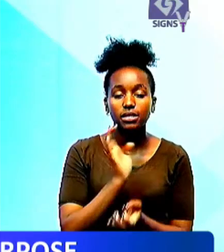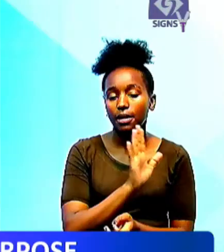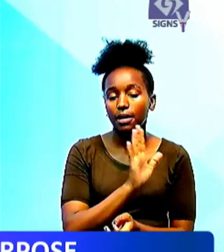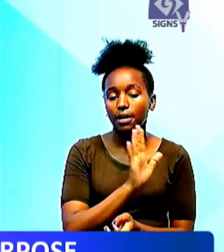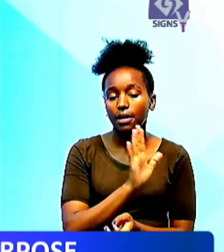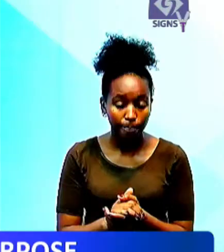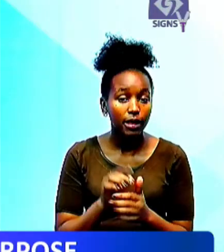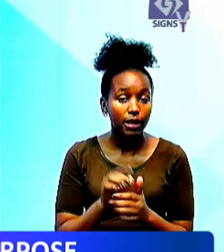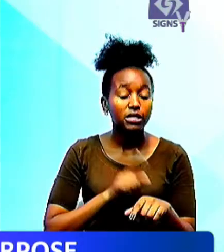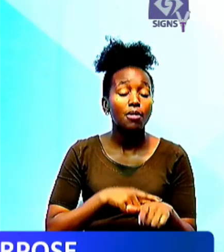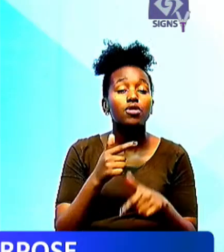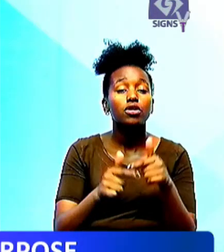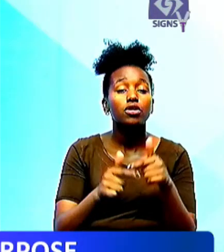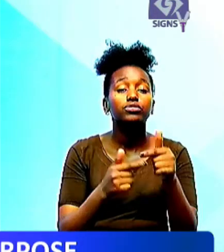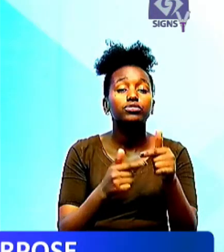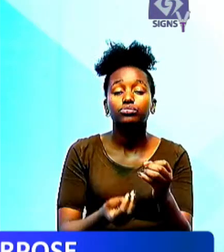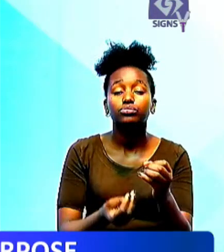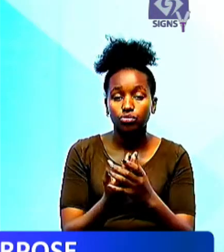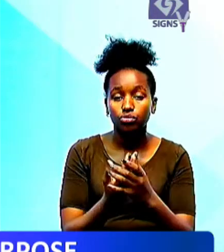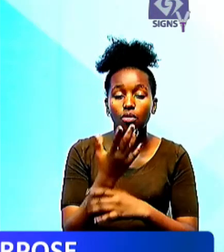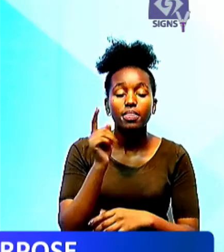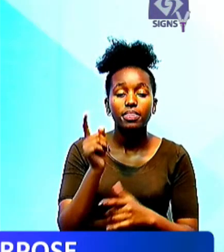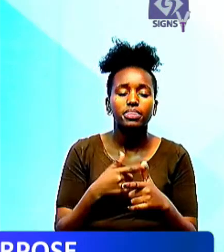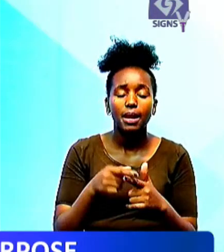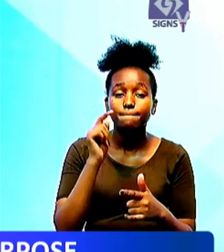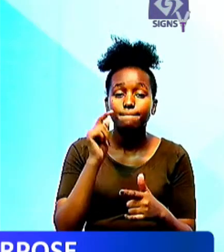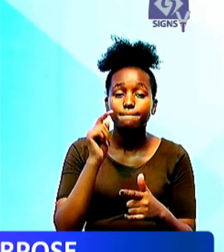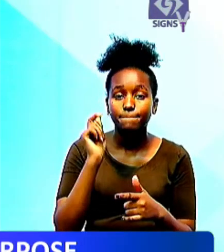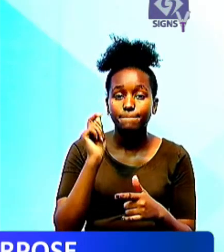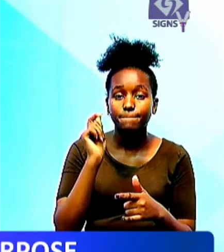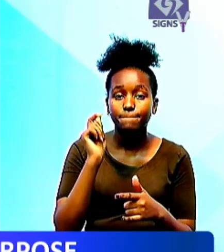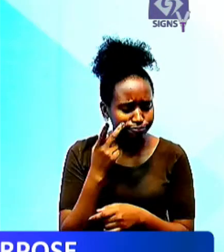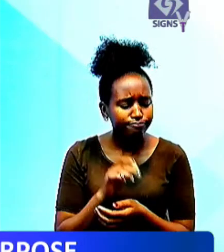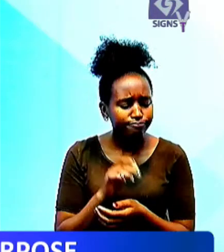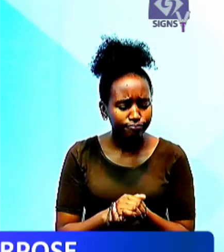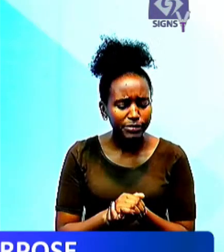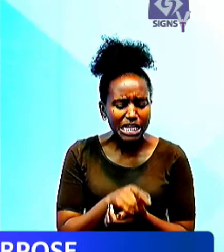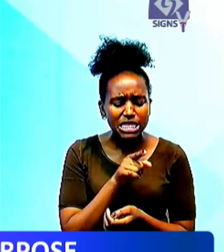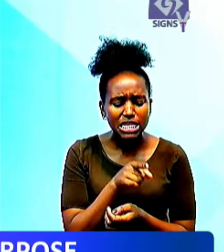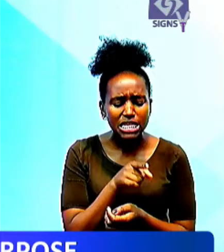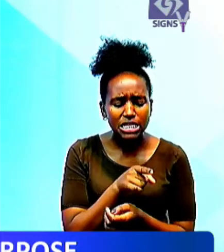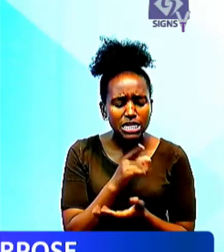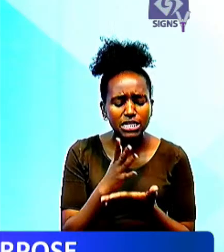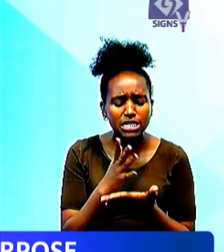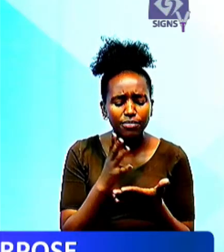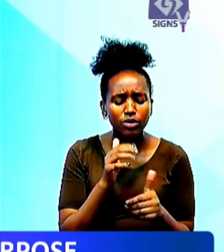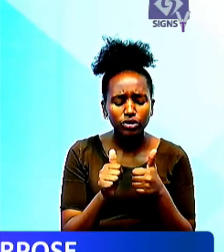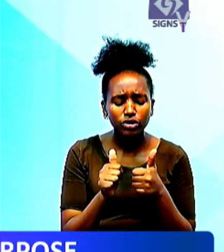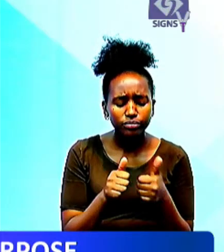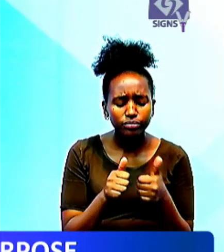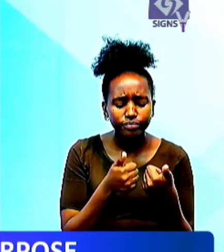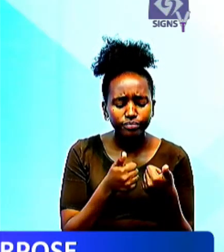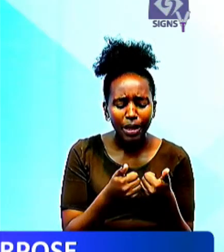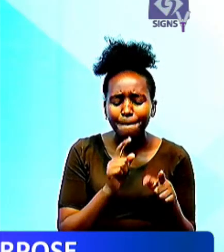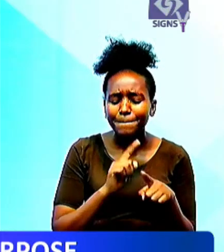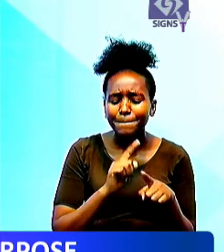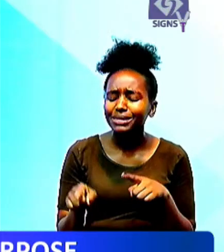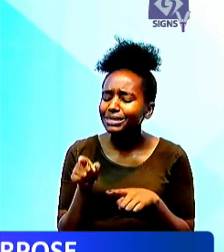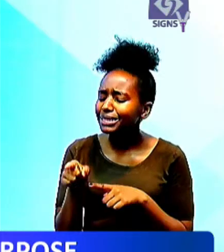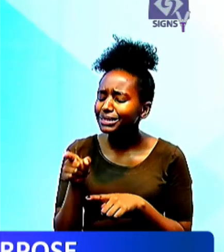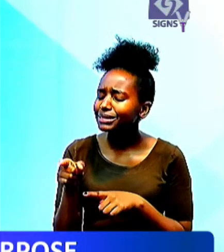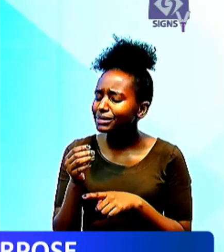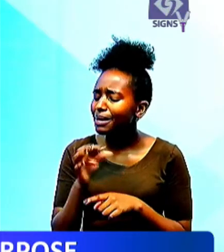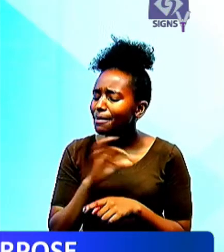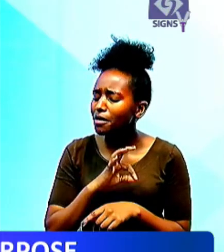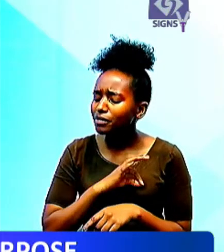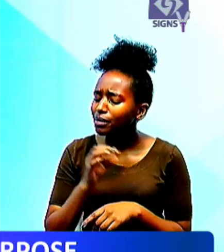growing and you feel, of course, you have to keep on monitoring. Whatever comes as a cost center, you have to let that go. So, and you have to do